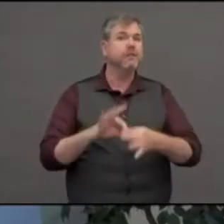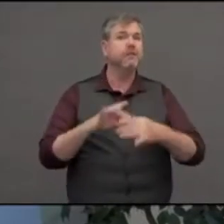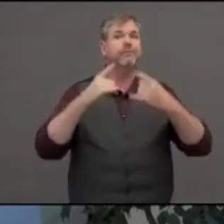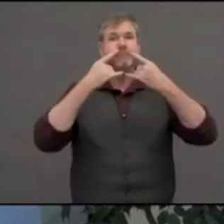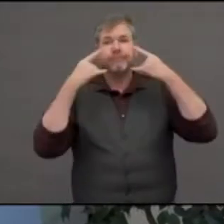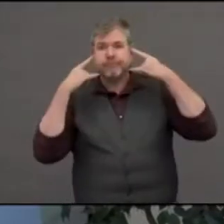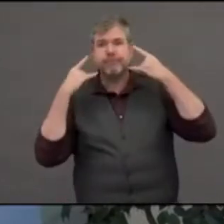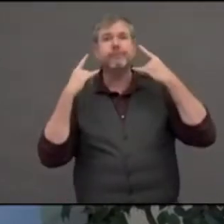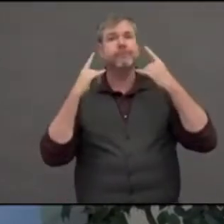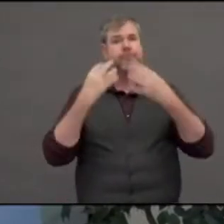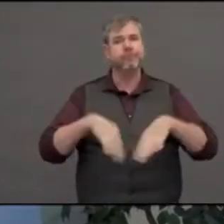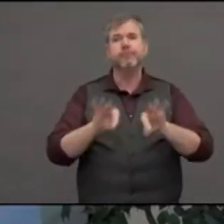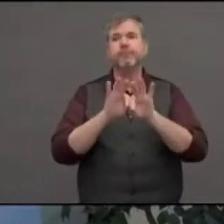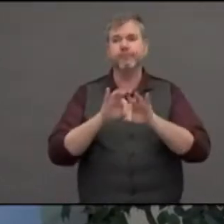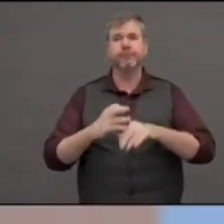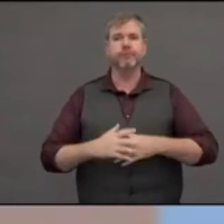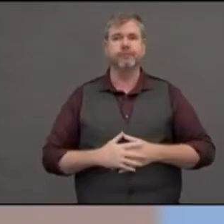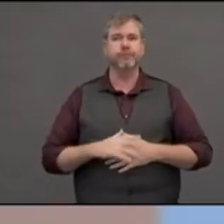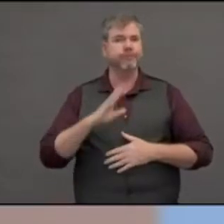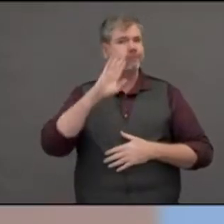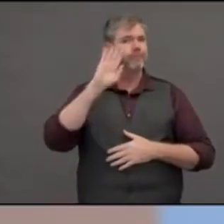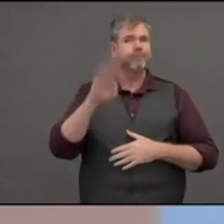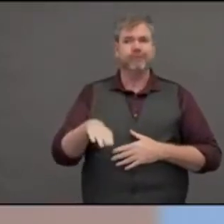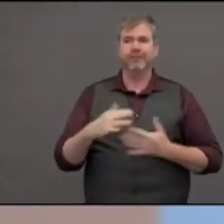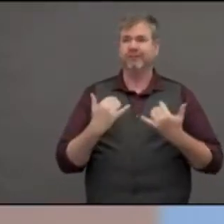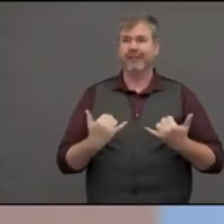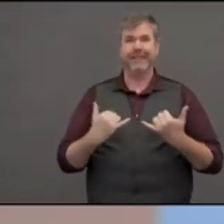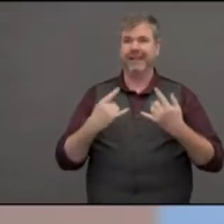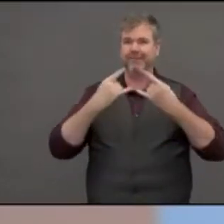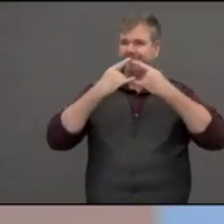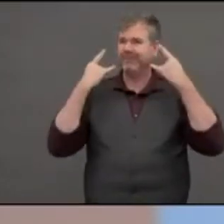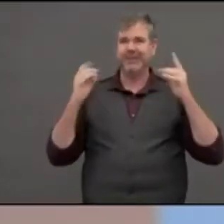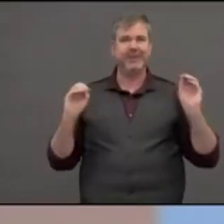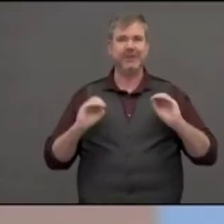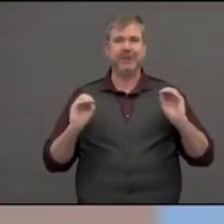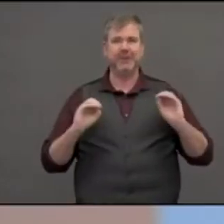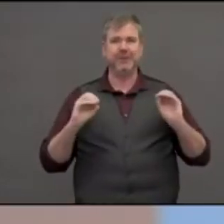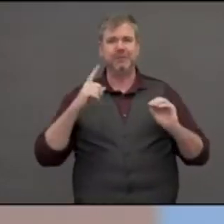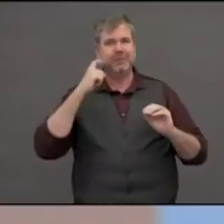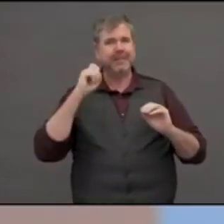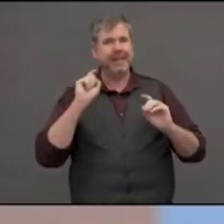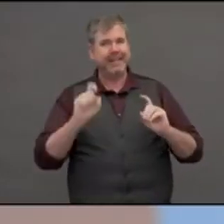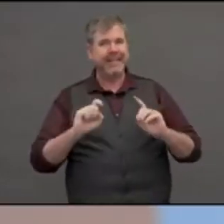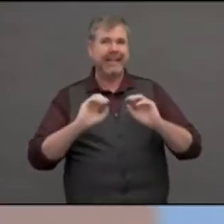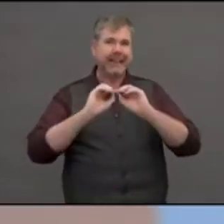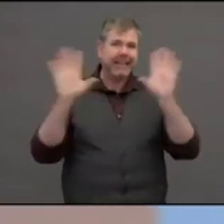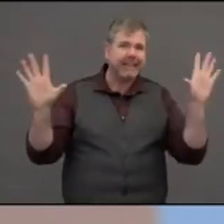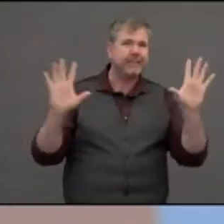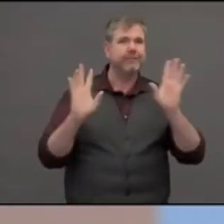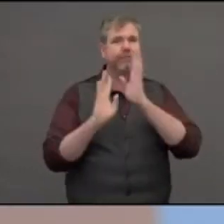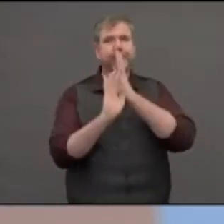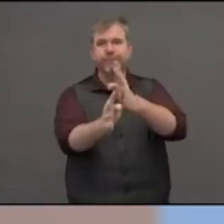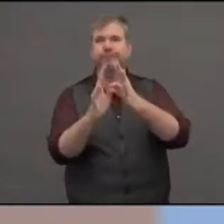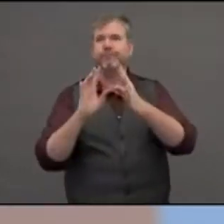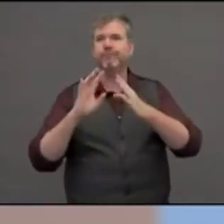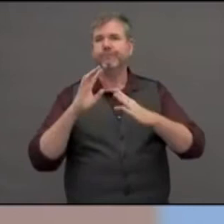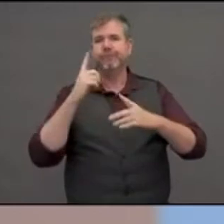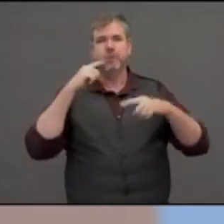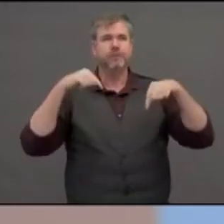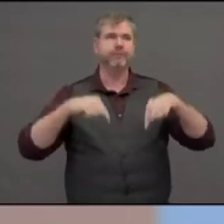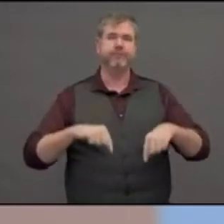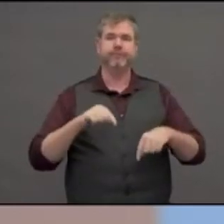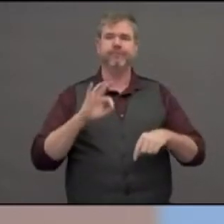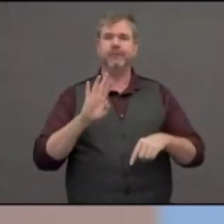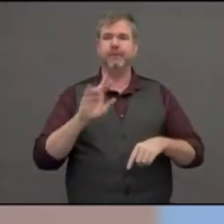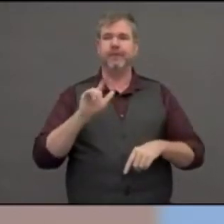you stated, but the face covering is the most effective thing that everyone can do to prevent COVID-19. The other thing schools are doing a fantastic job about is